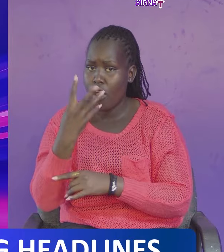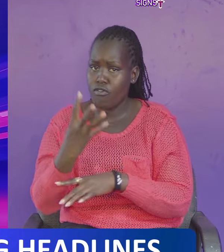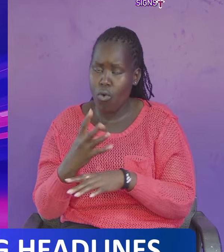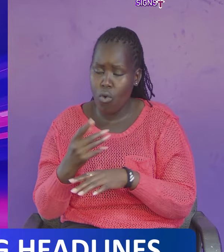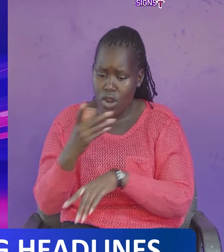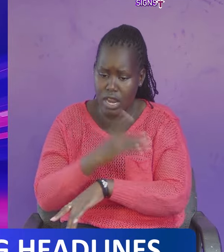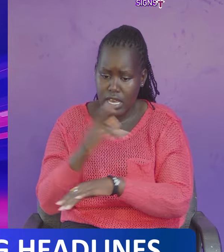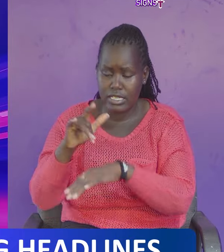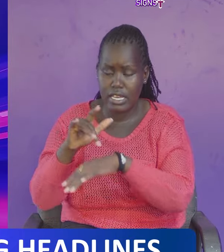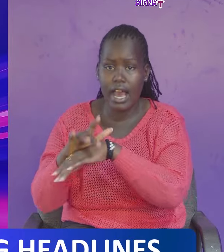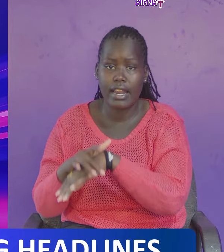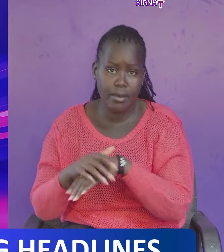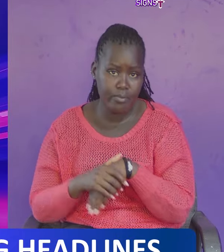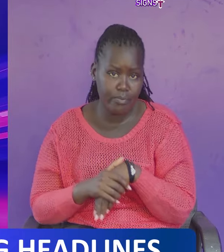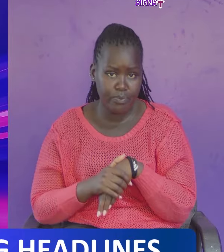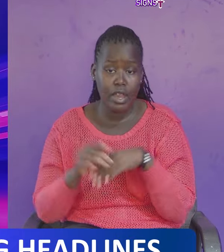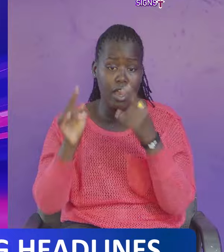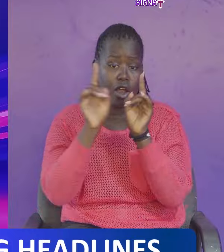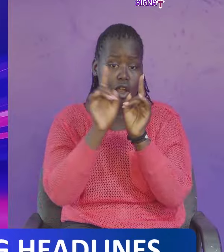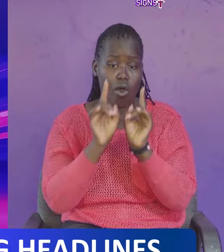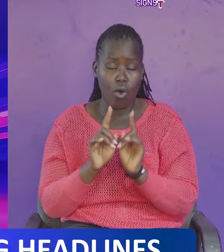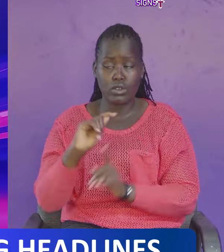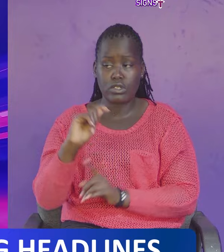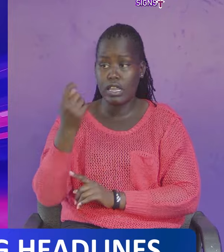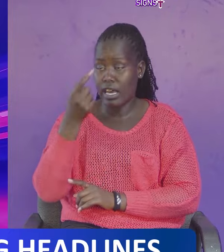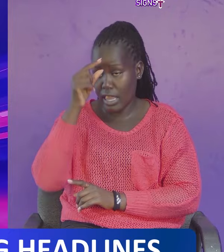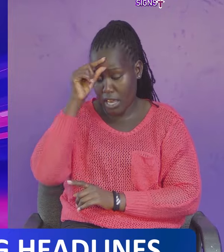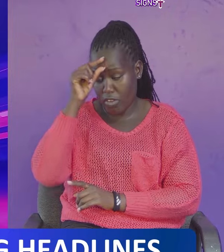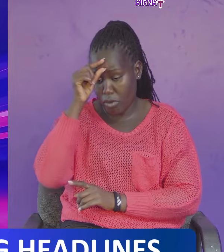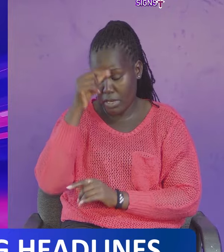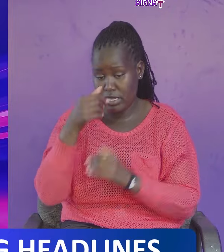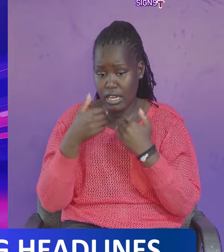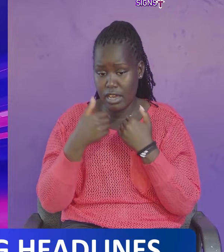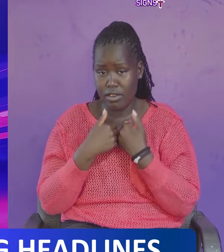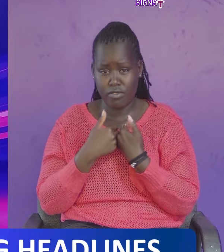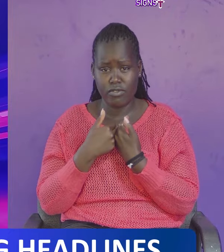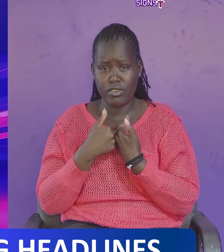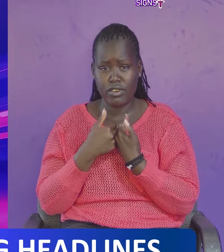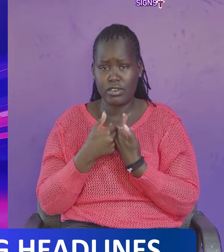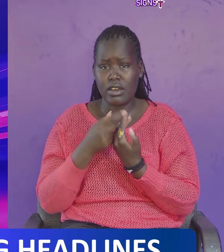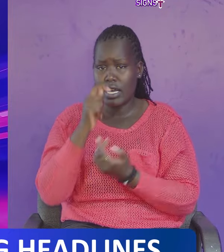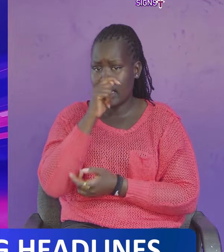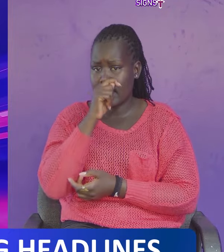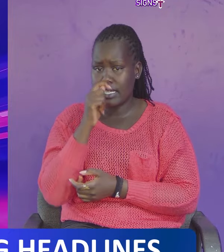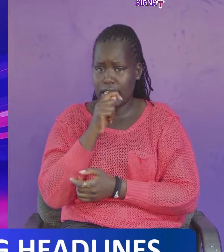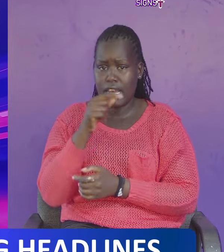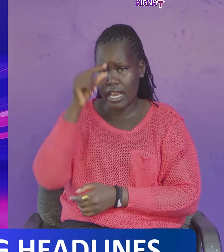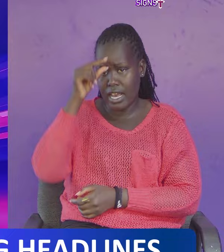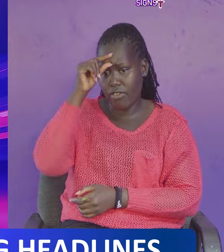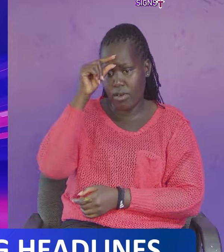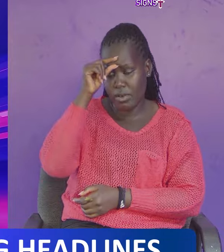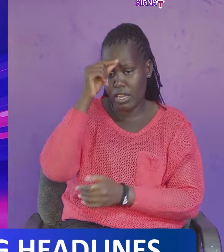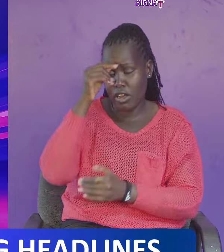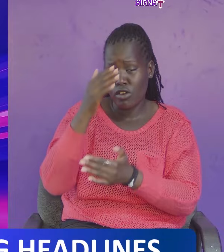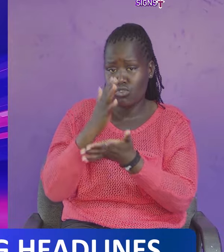earlier. And also, the Kenyan government has called on to the Tanzanian government to